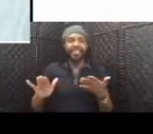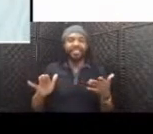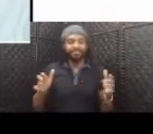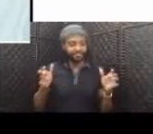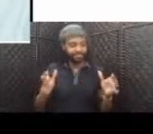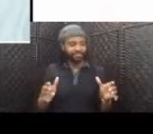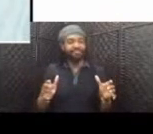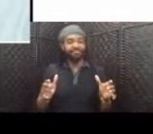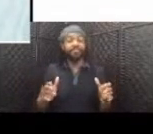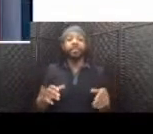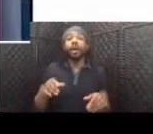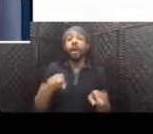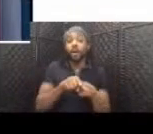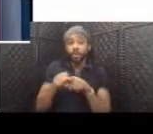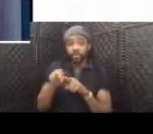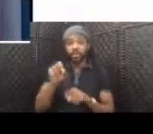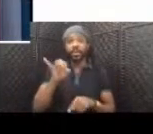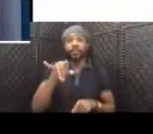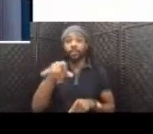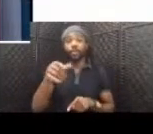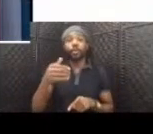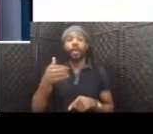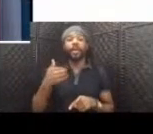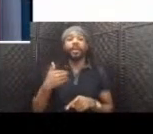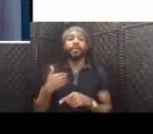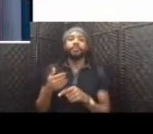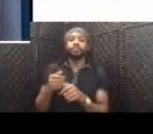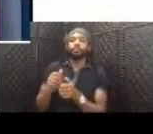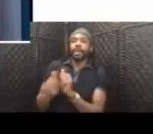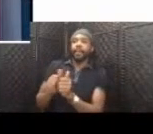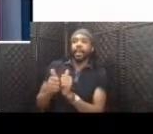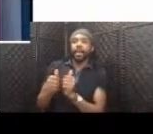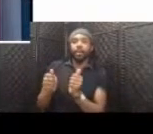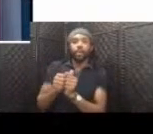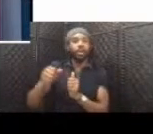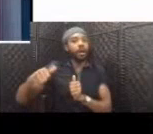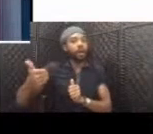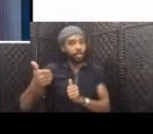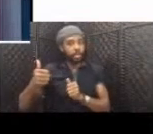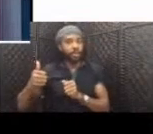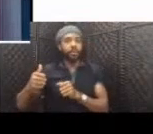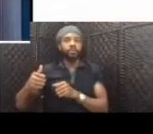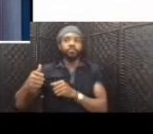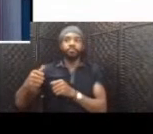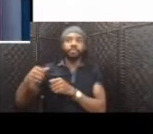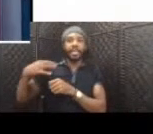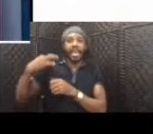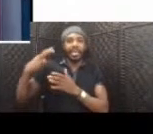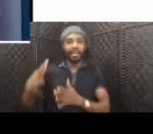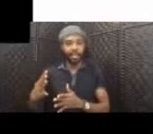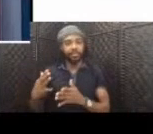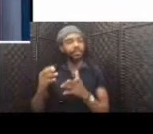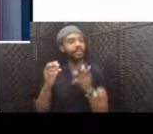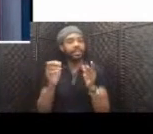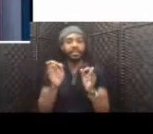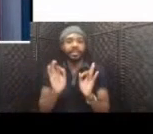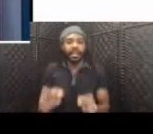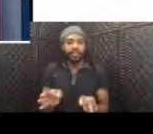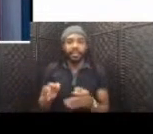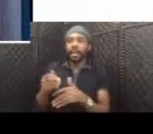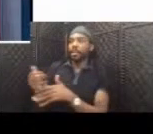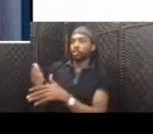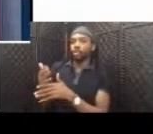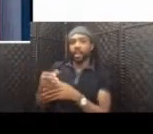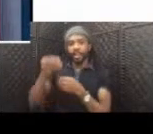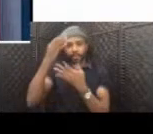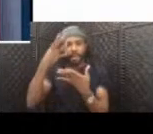And then also, if you're running on a slate or with other candidates, you know, they certainly share information amongst